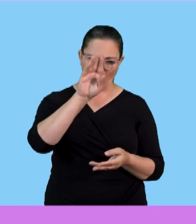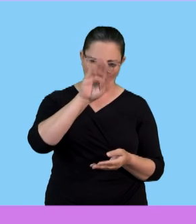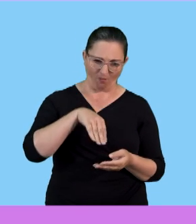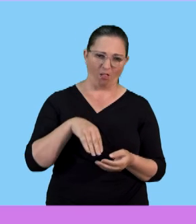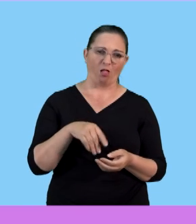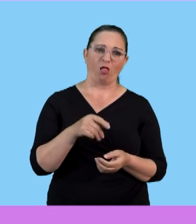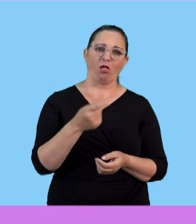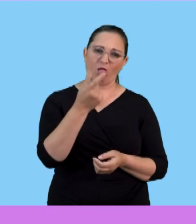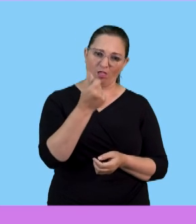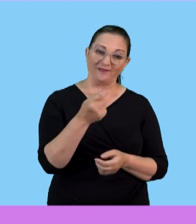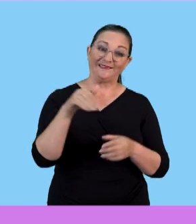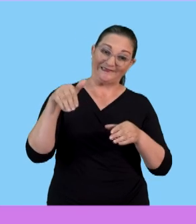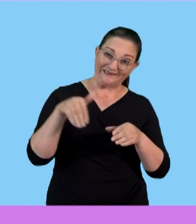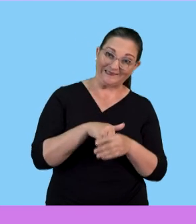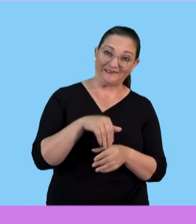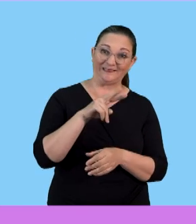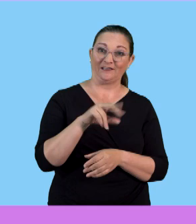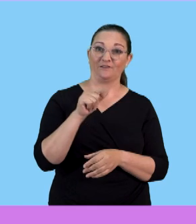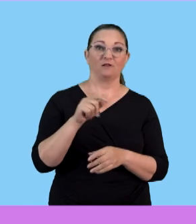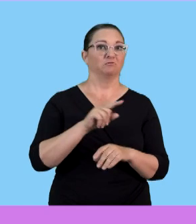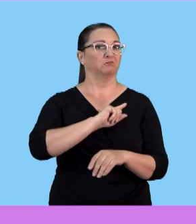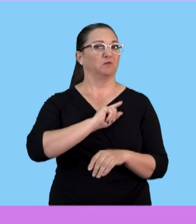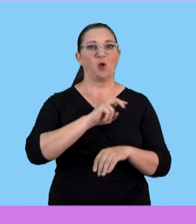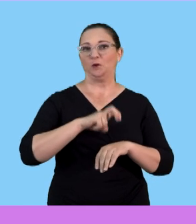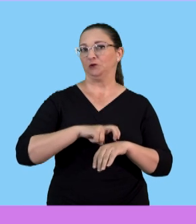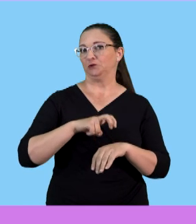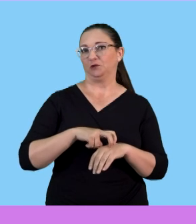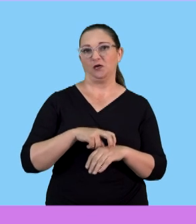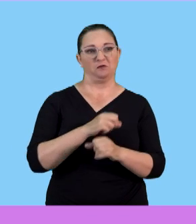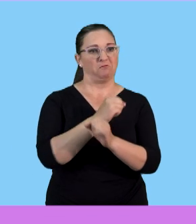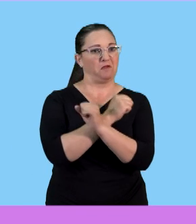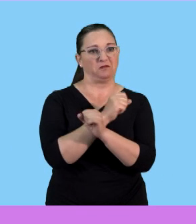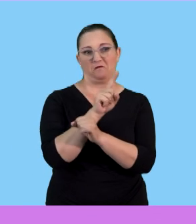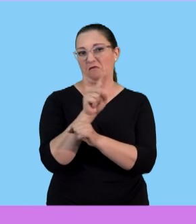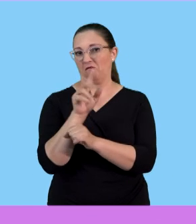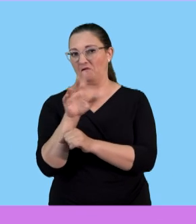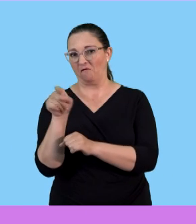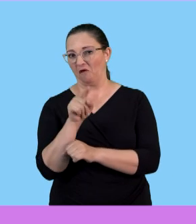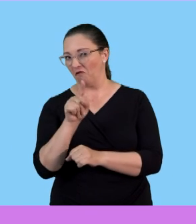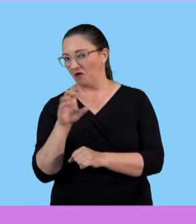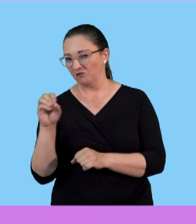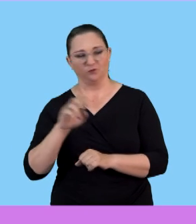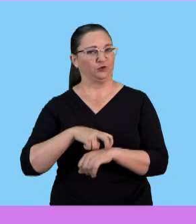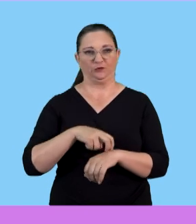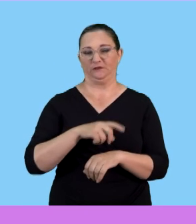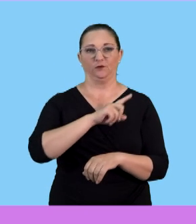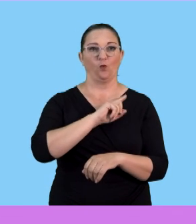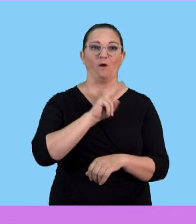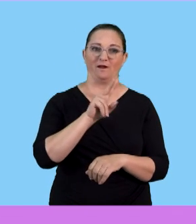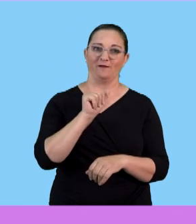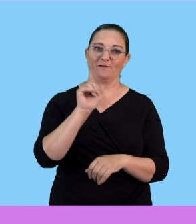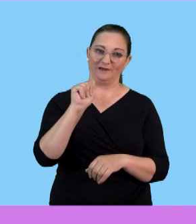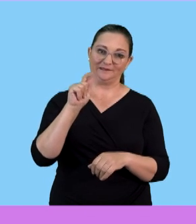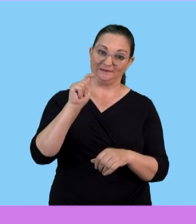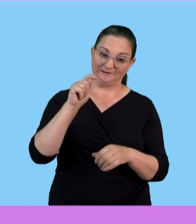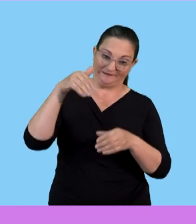costs includes VAT. It means we are no longer going to multiply our answer with 115 over 100. So now let us work